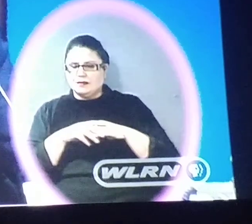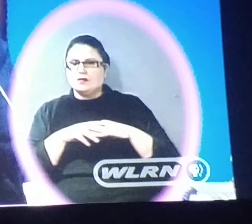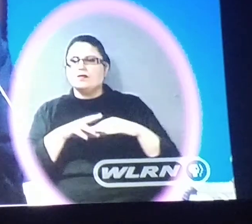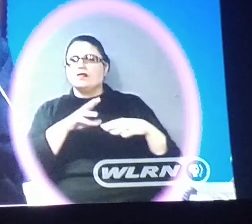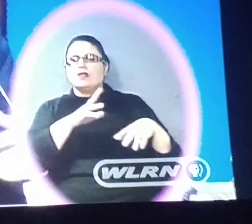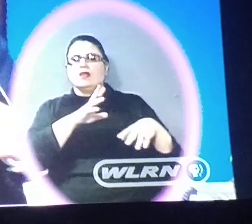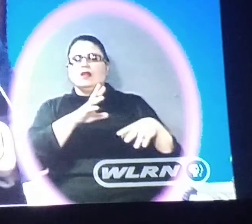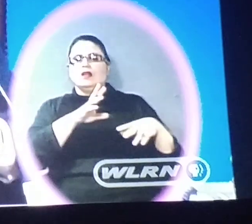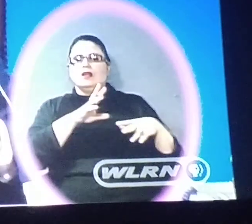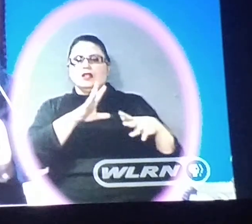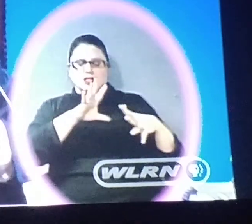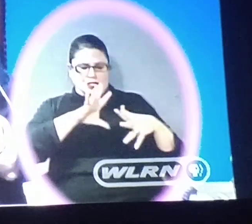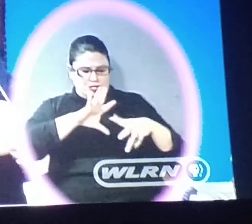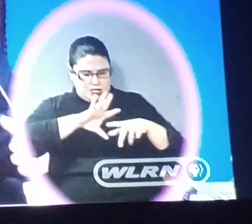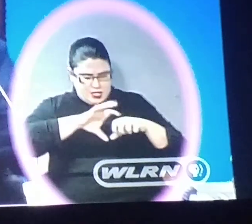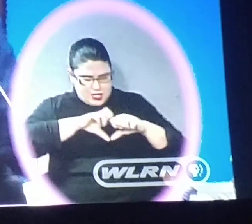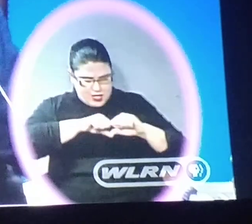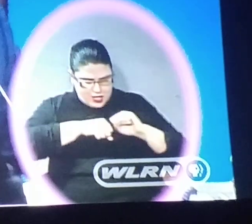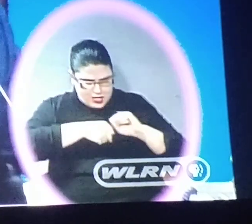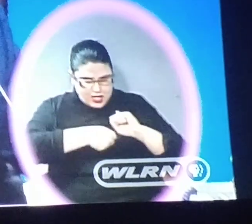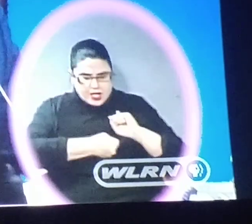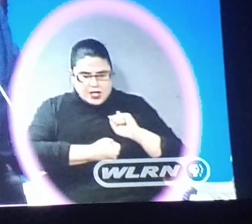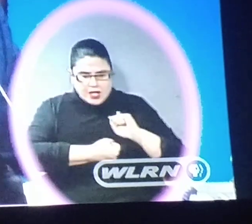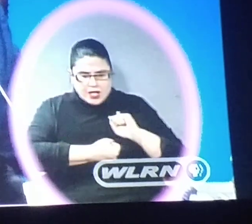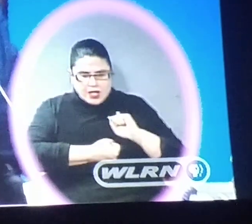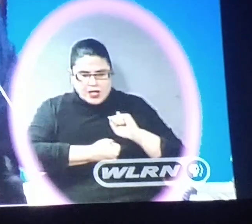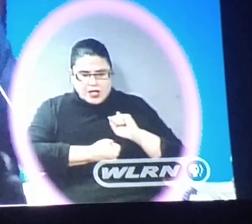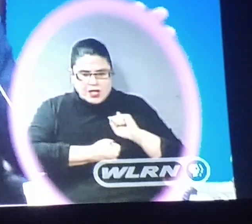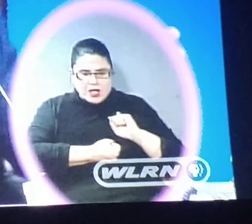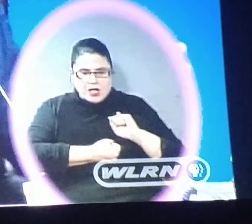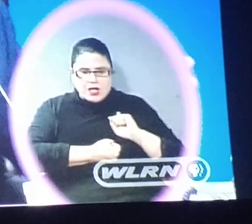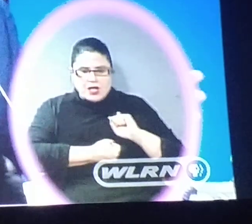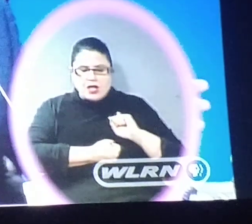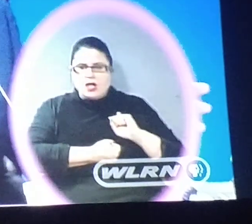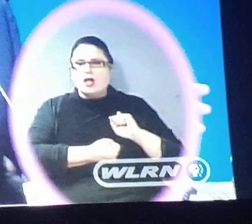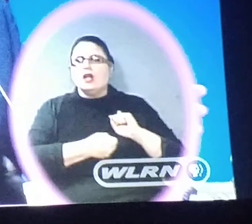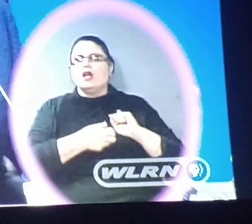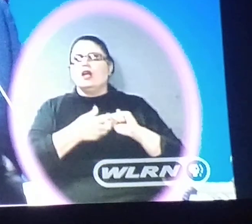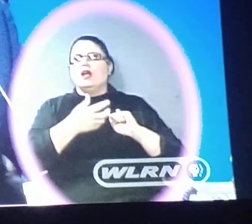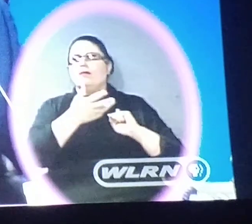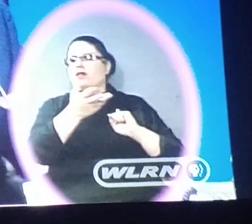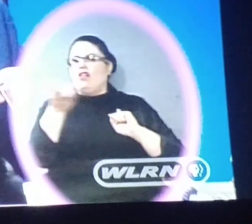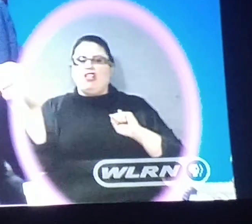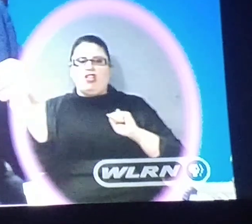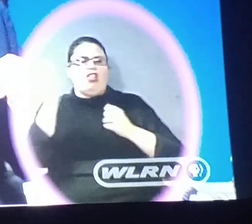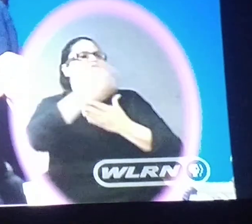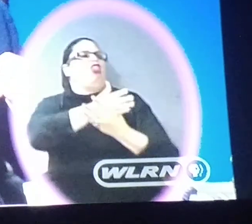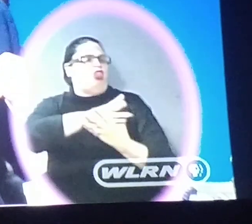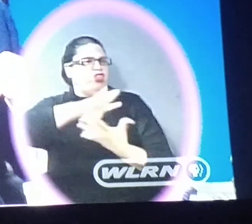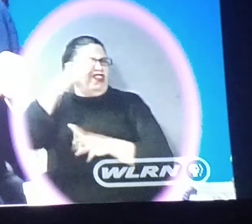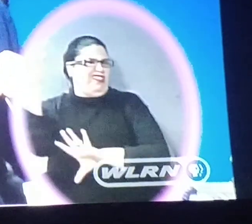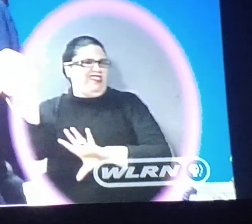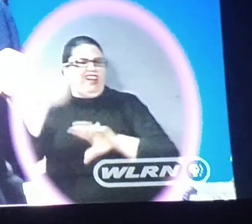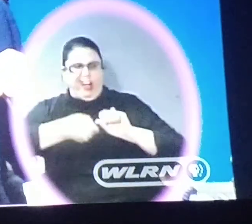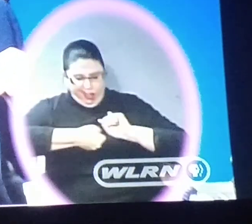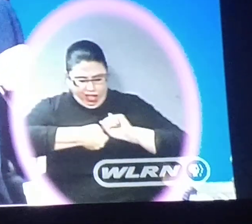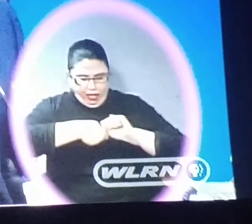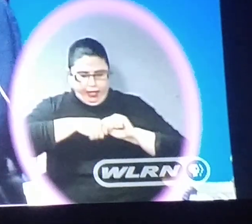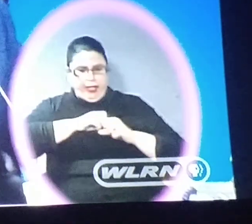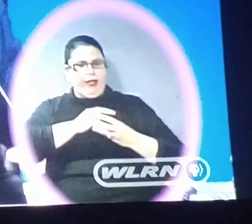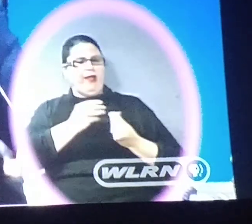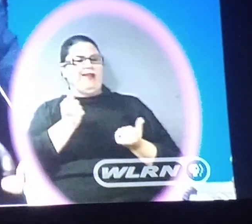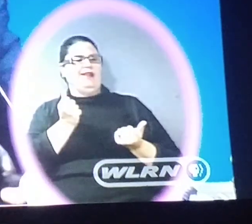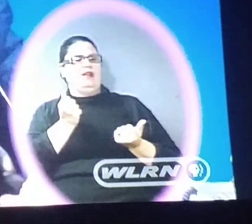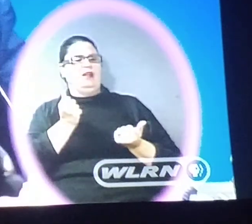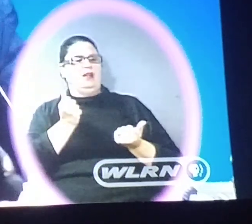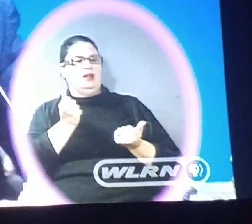changed. For me, I would love for you to start all over, but I don't have that authority. But I will tell you this, we